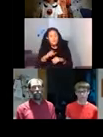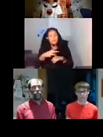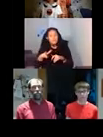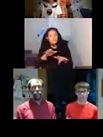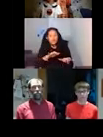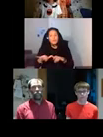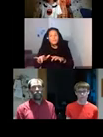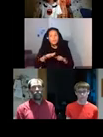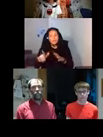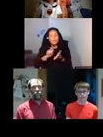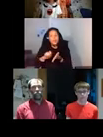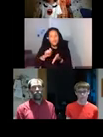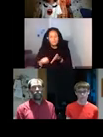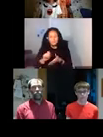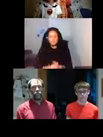and novelist.